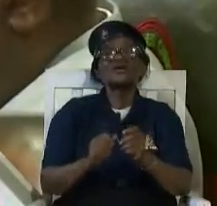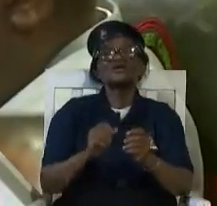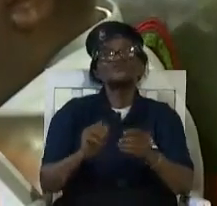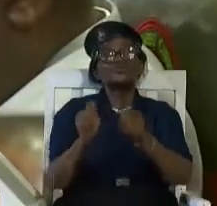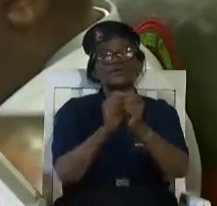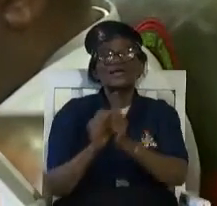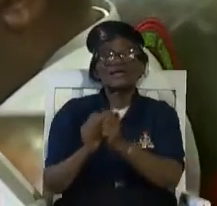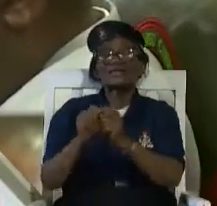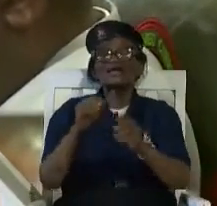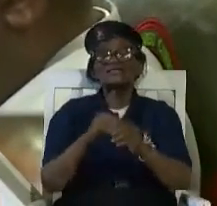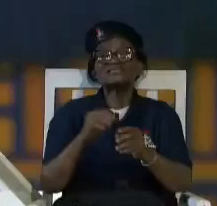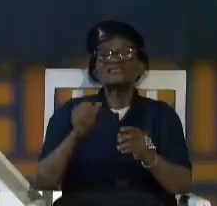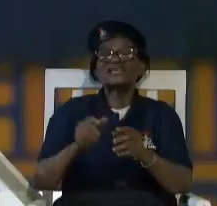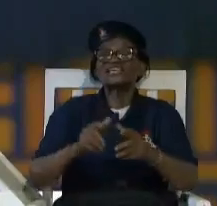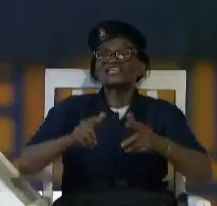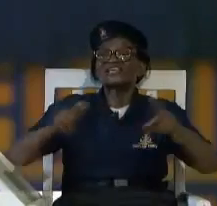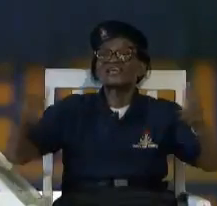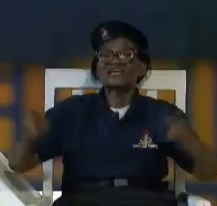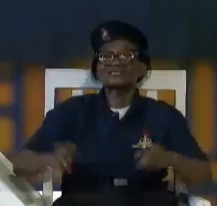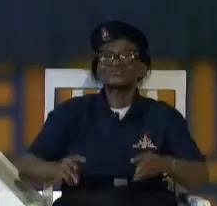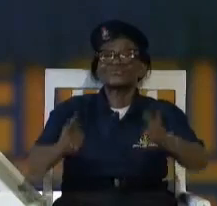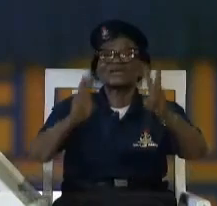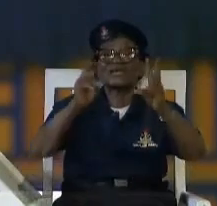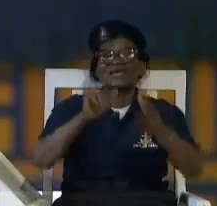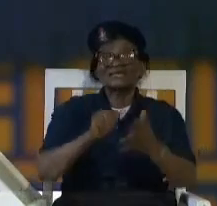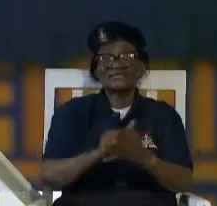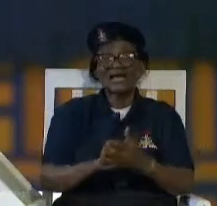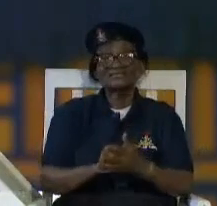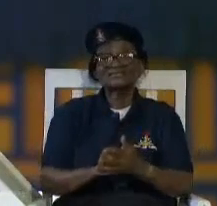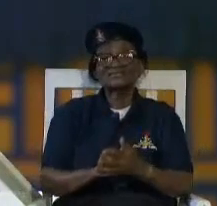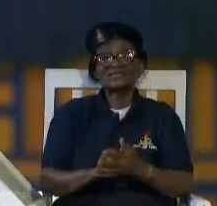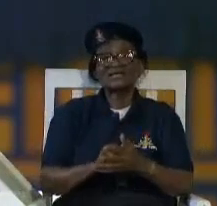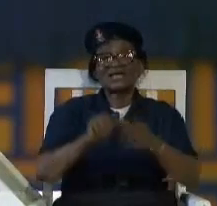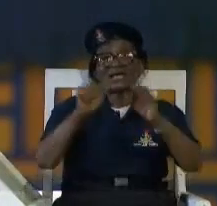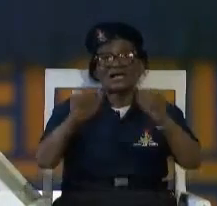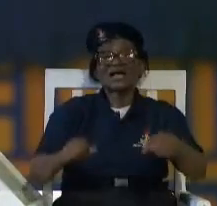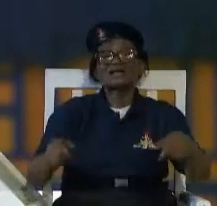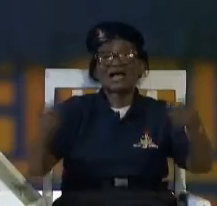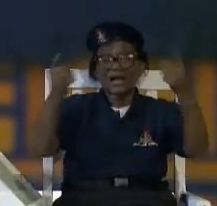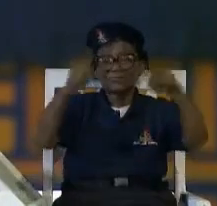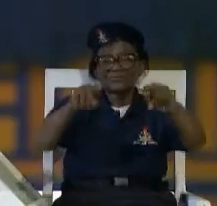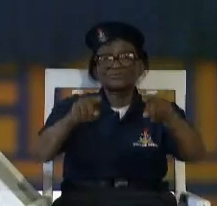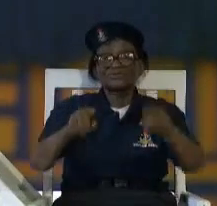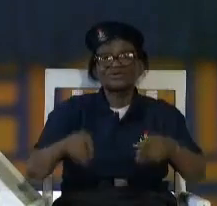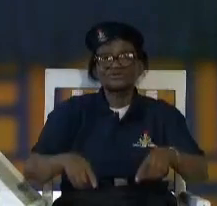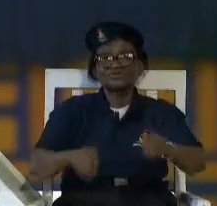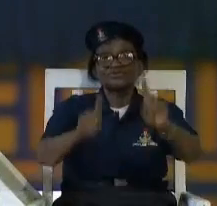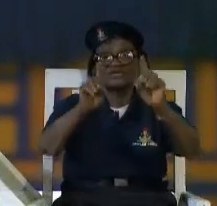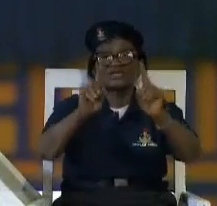in a massive way, like can happen during the convention,